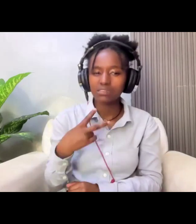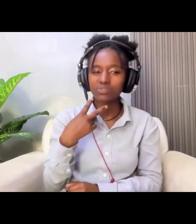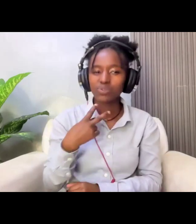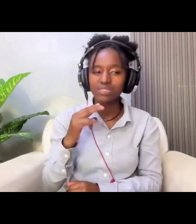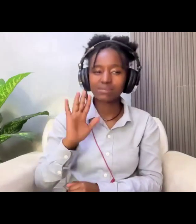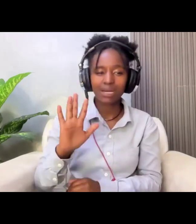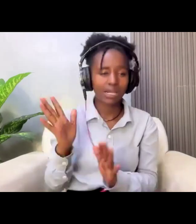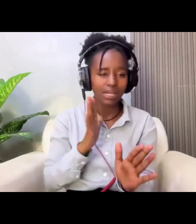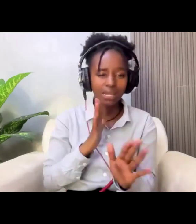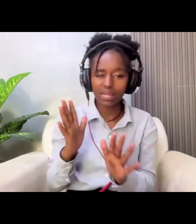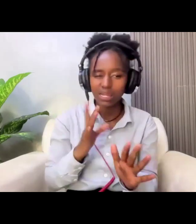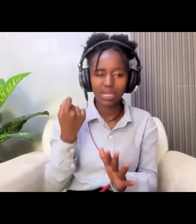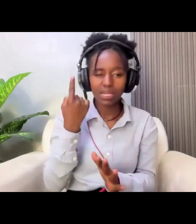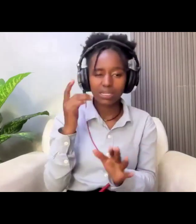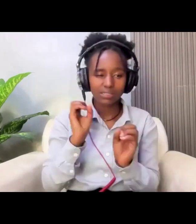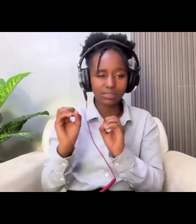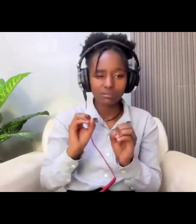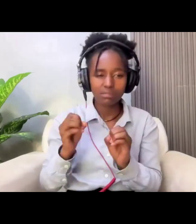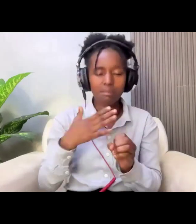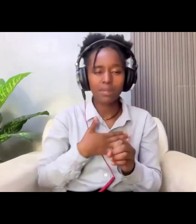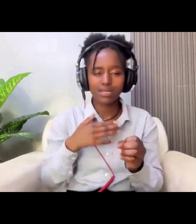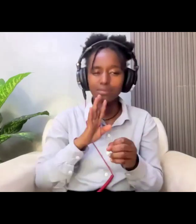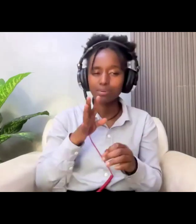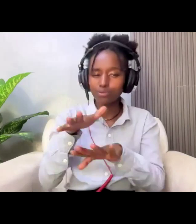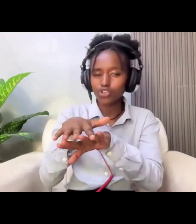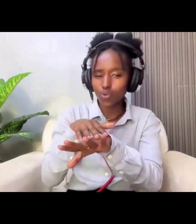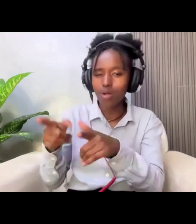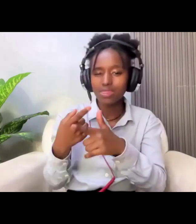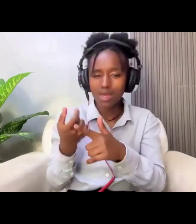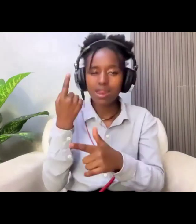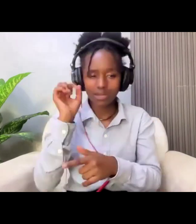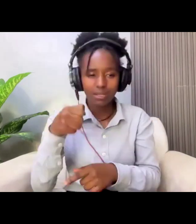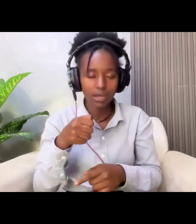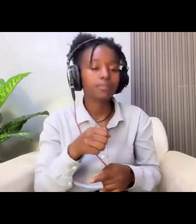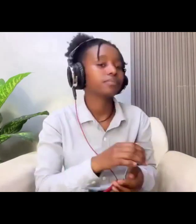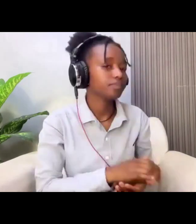slowly, we will get it. No problem.